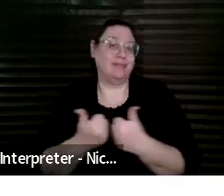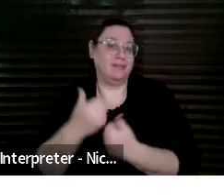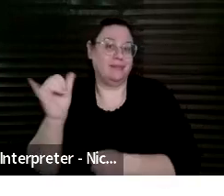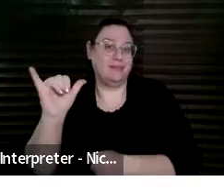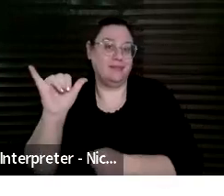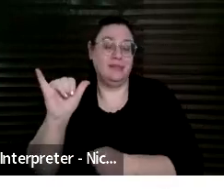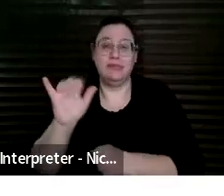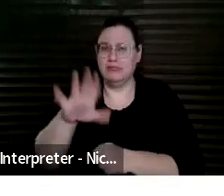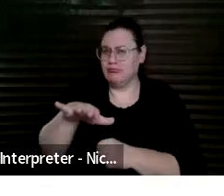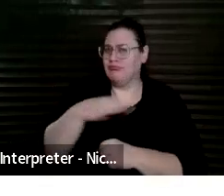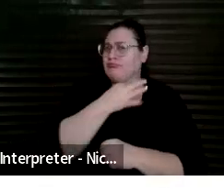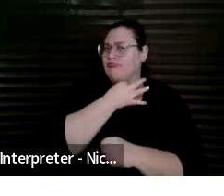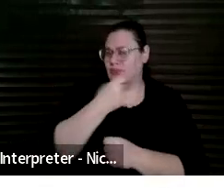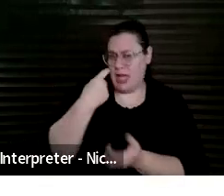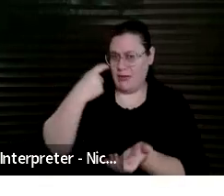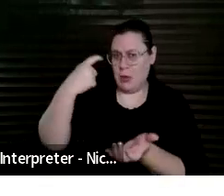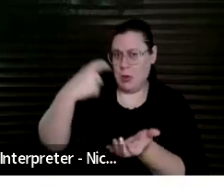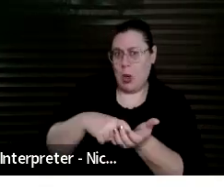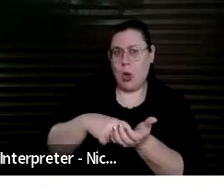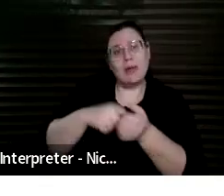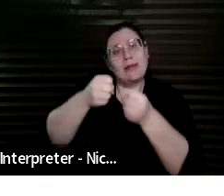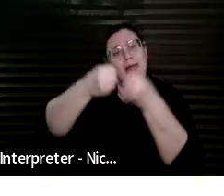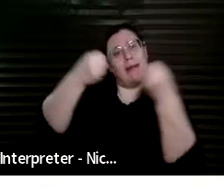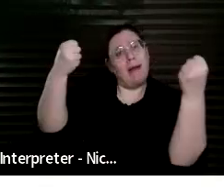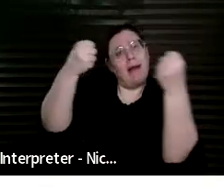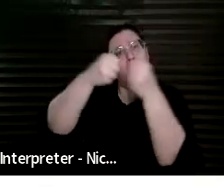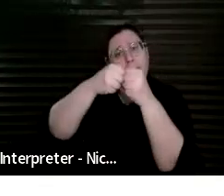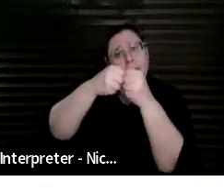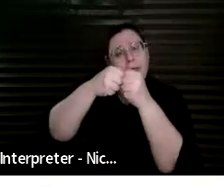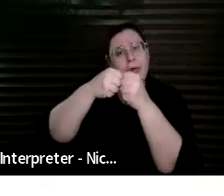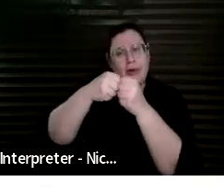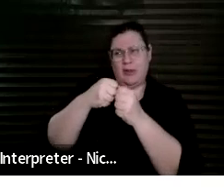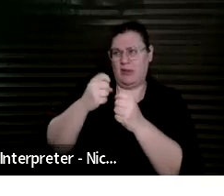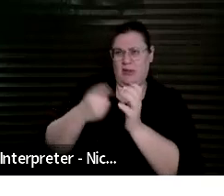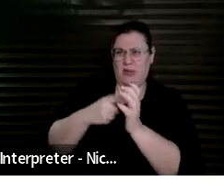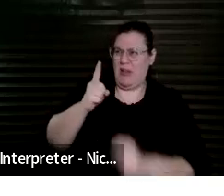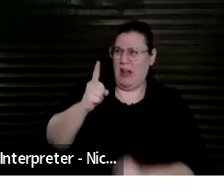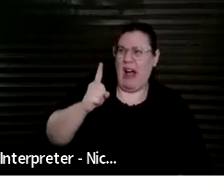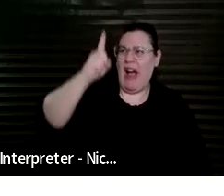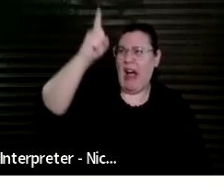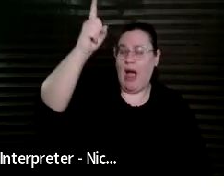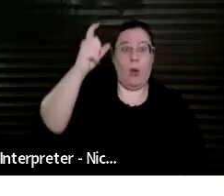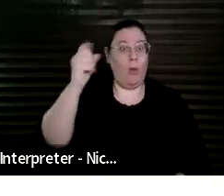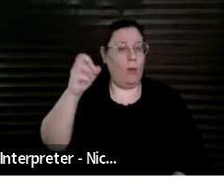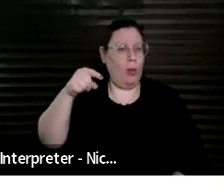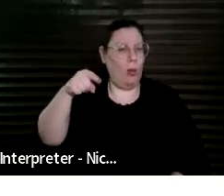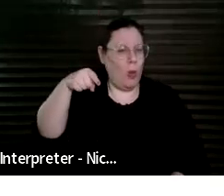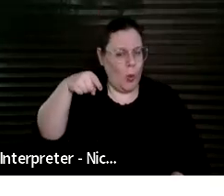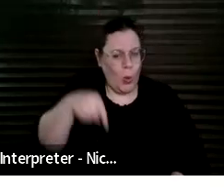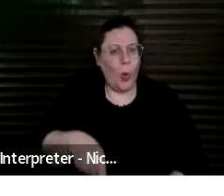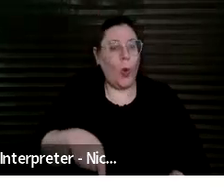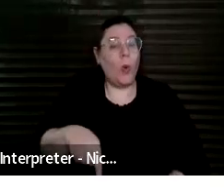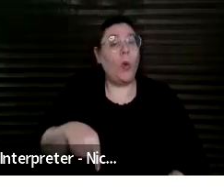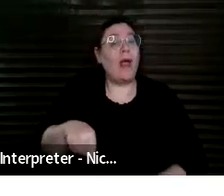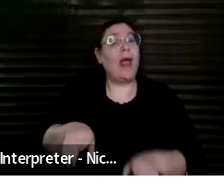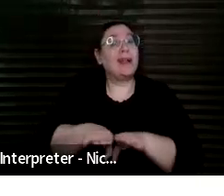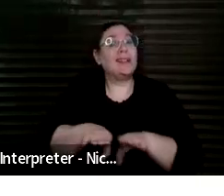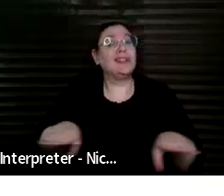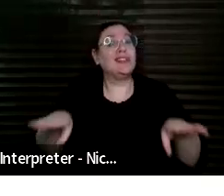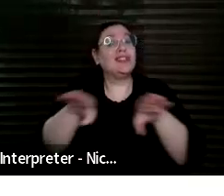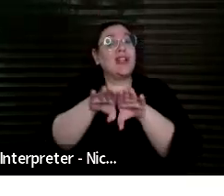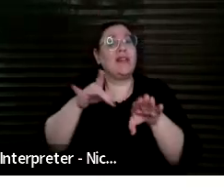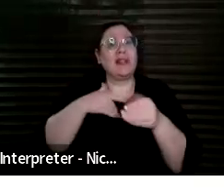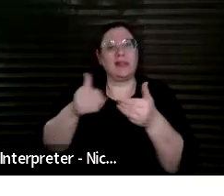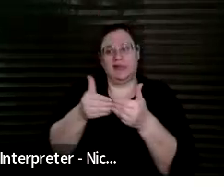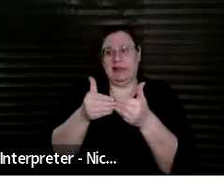Have you noticed how cupboards can be located too high or too low, and shelving often has deep